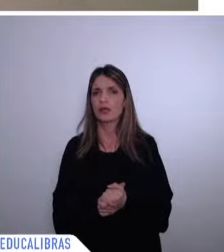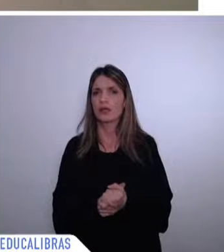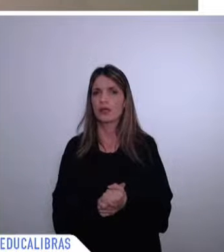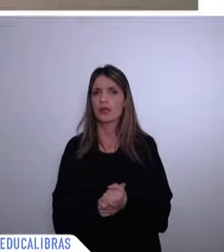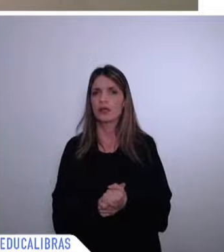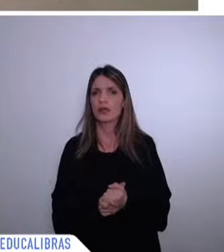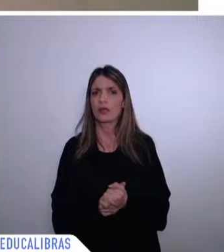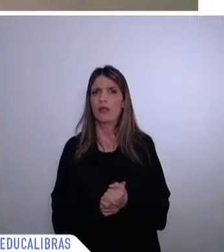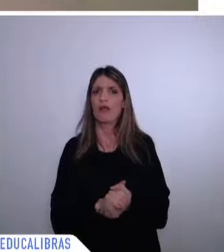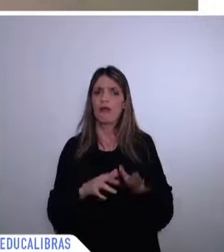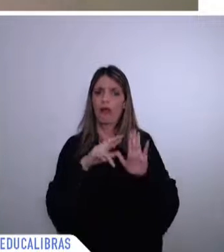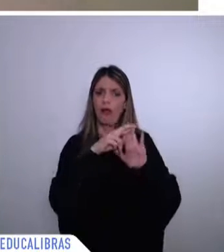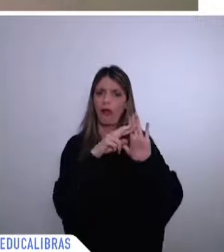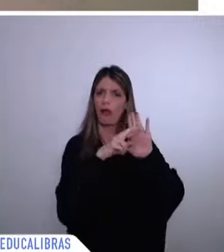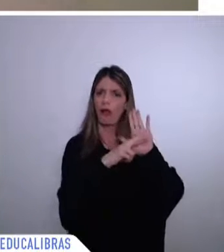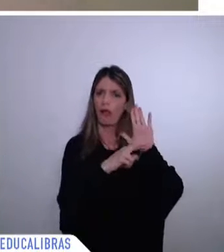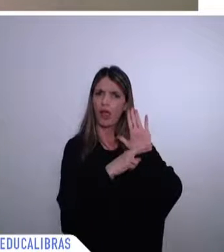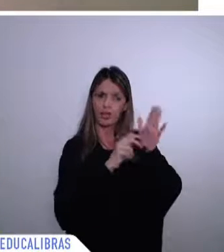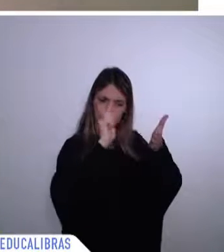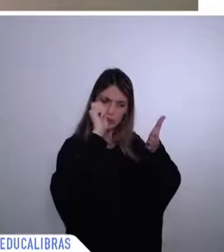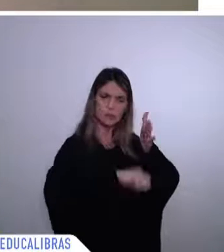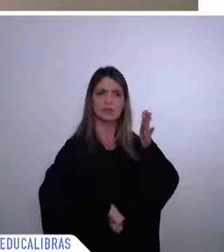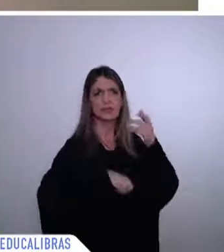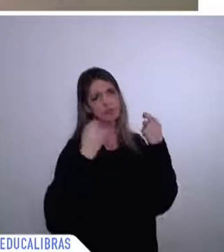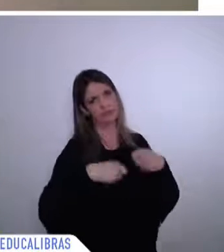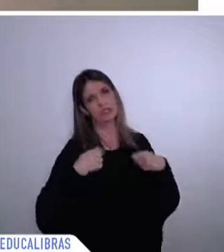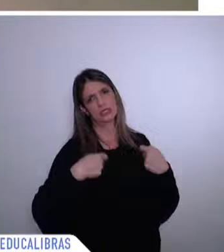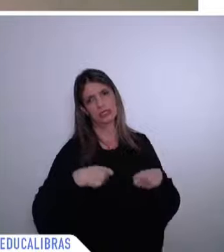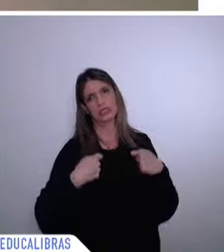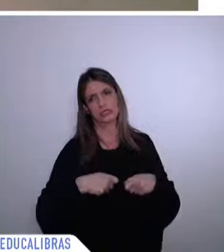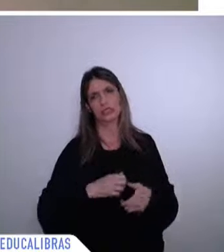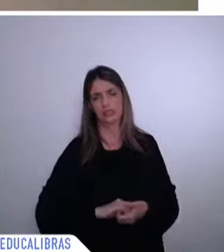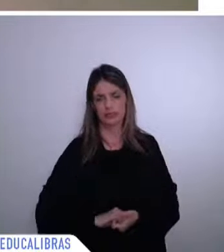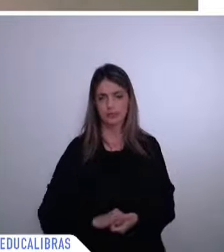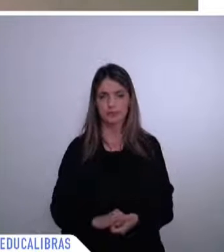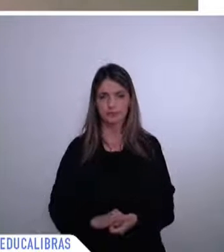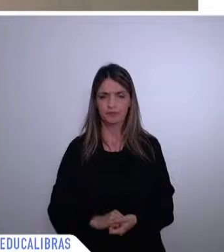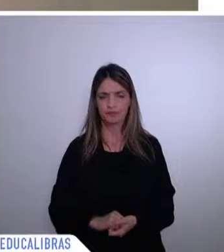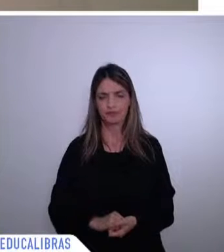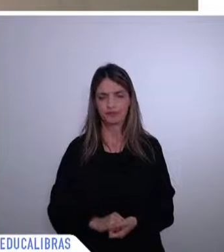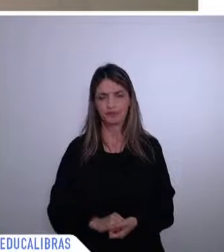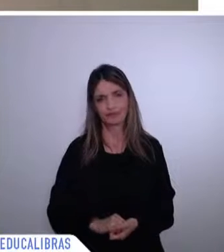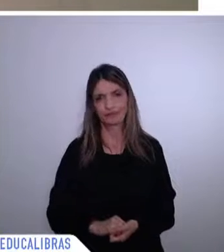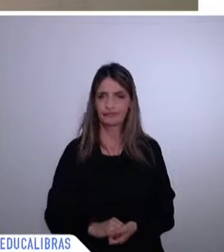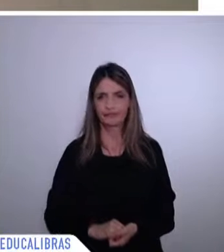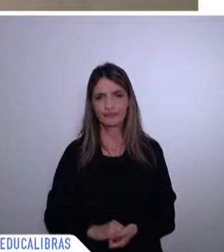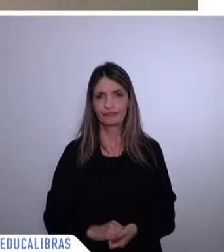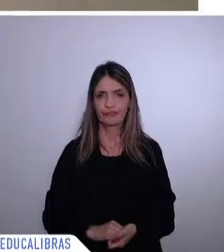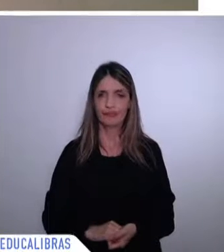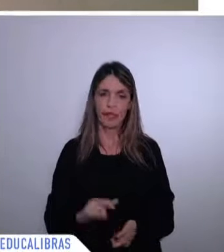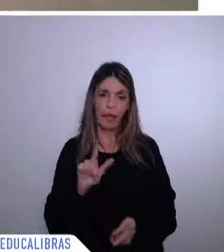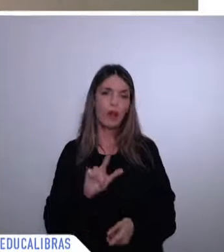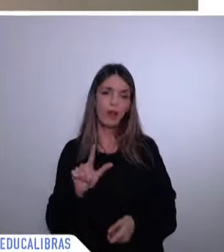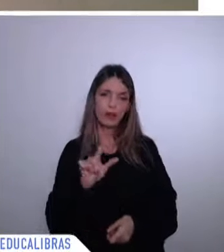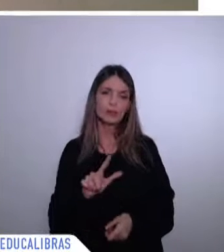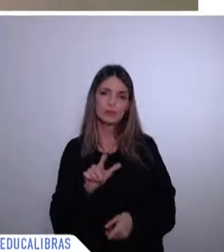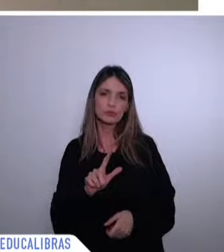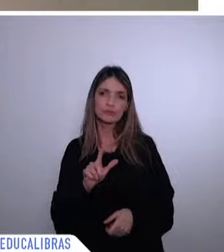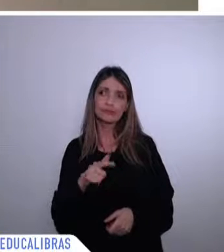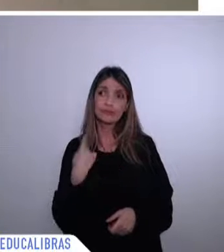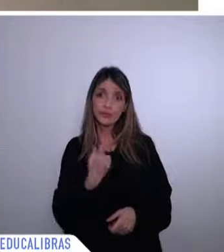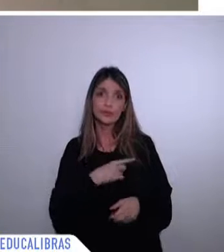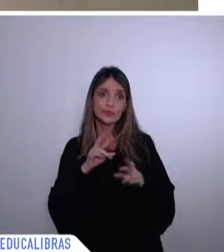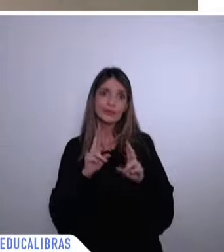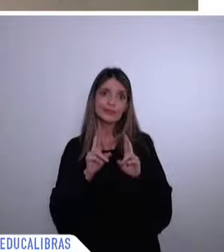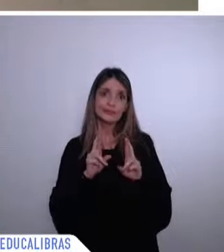inspector so that you can find cases of abuse, that is very important. But finally, also, and this is something I've already spoken